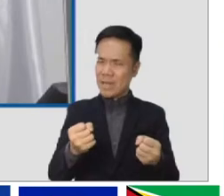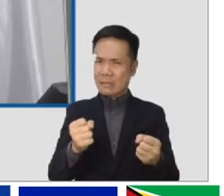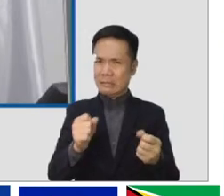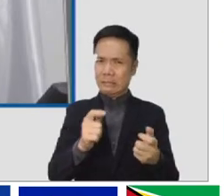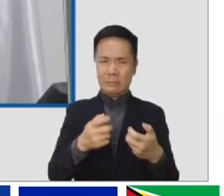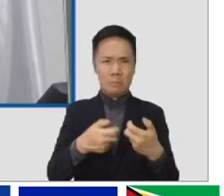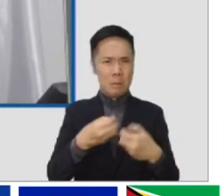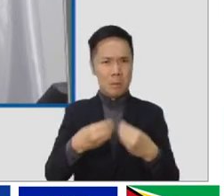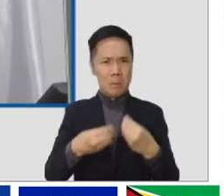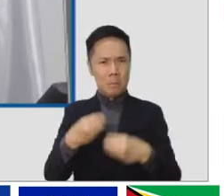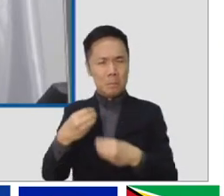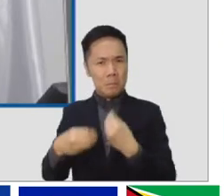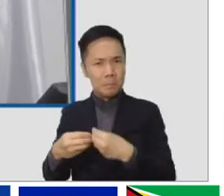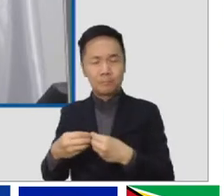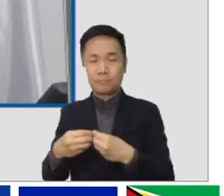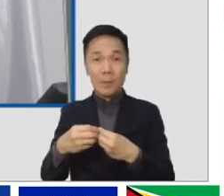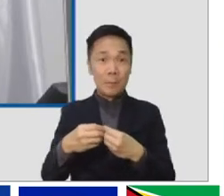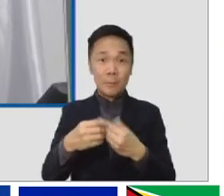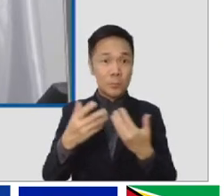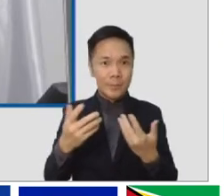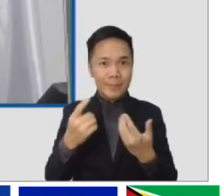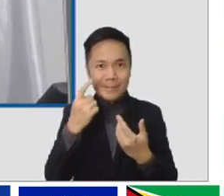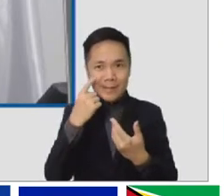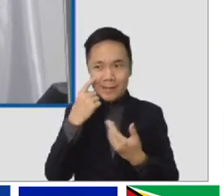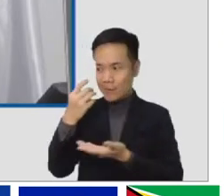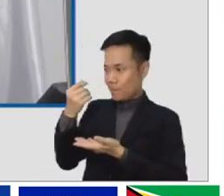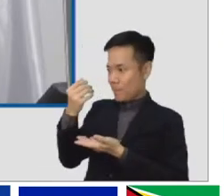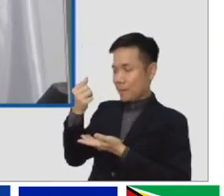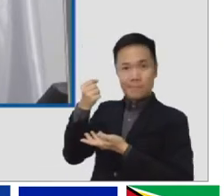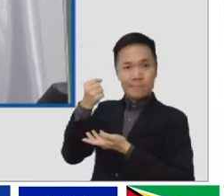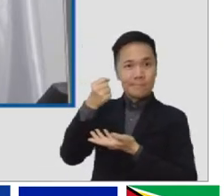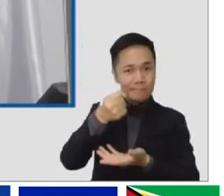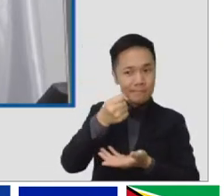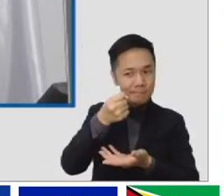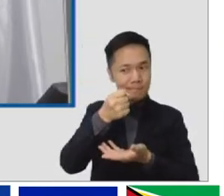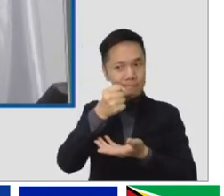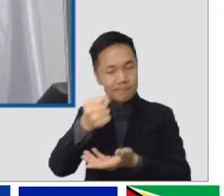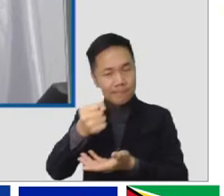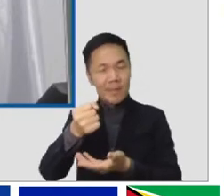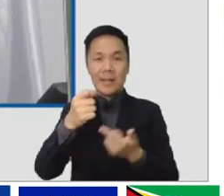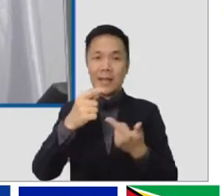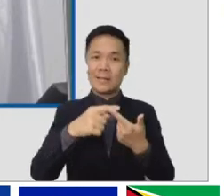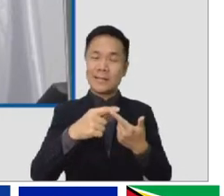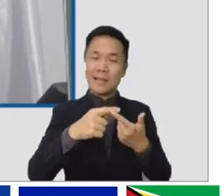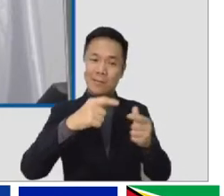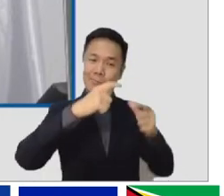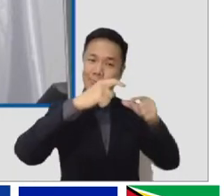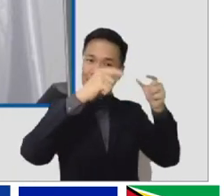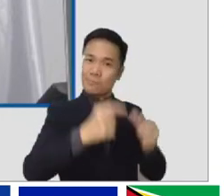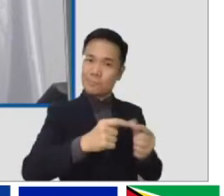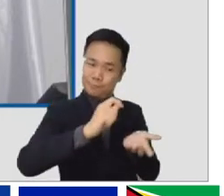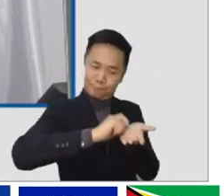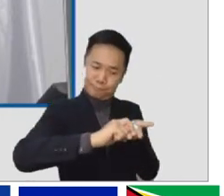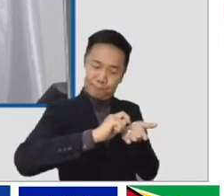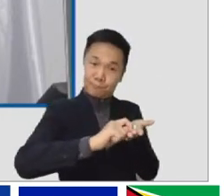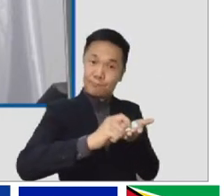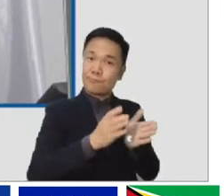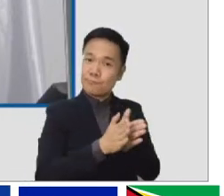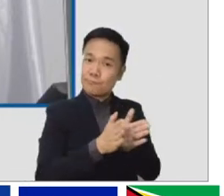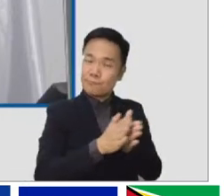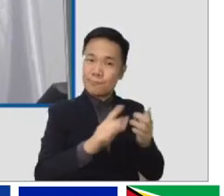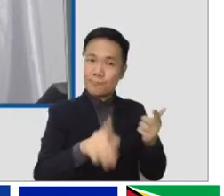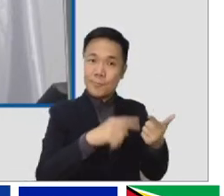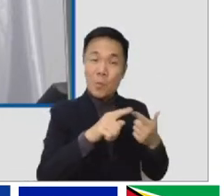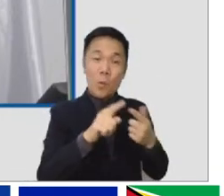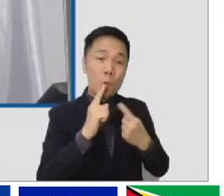funds, developing reports on the strategies, resiliency. We need to work in the framework of